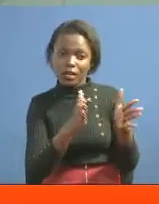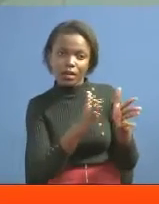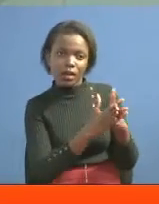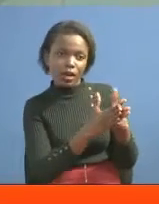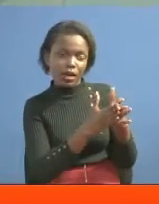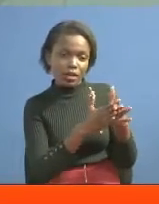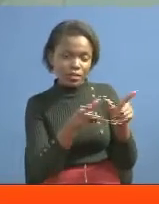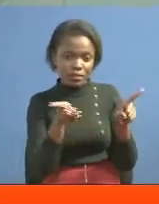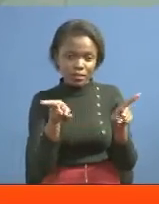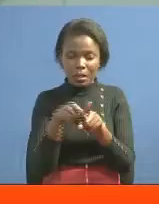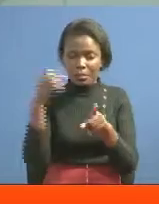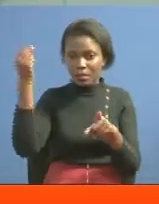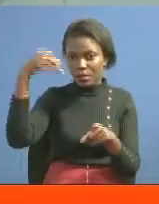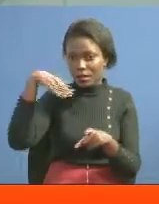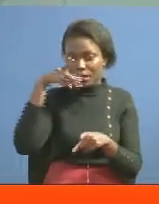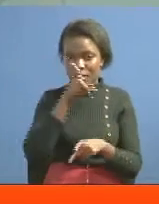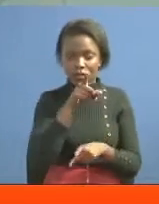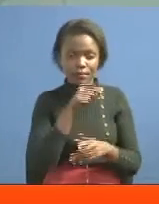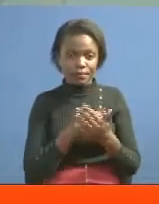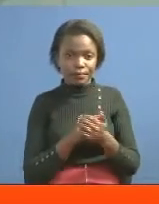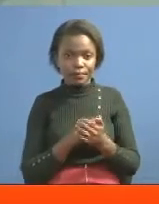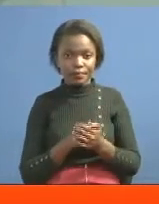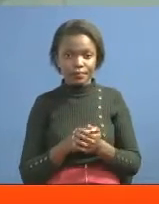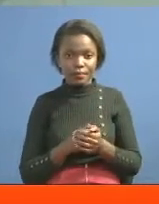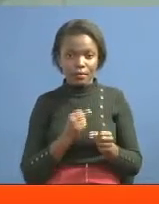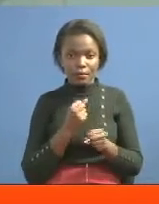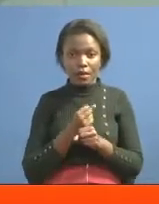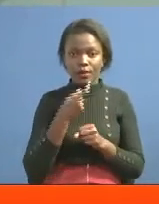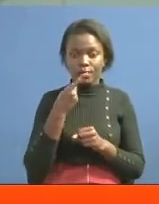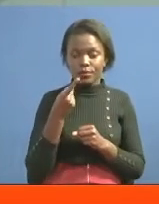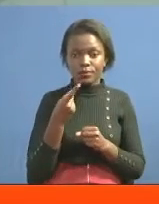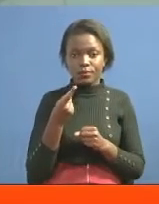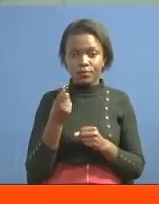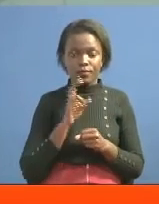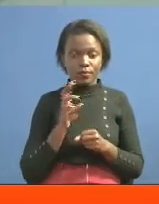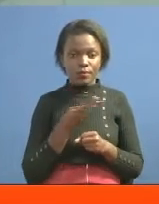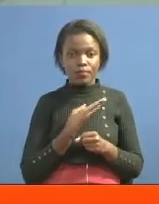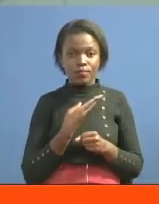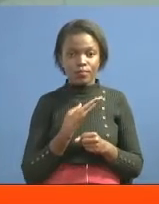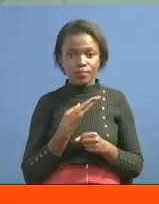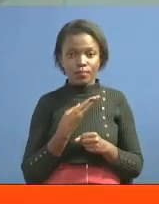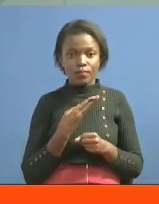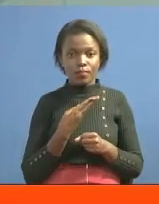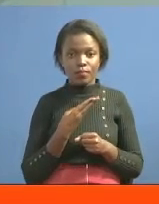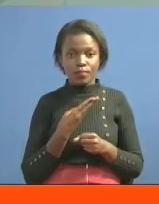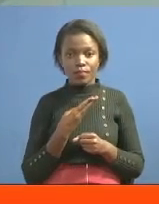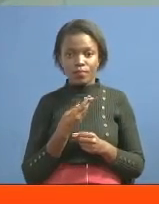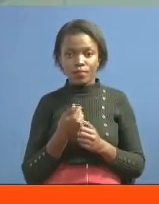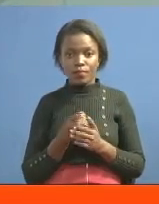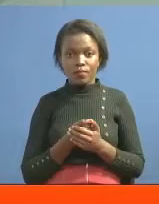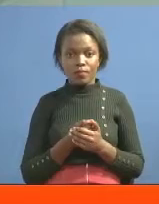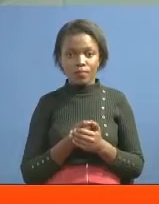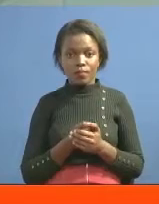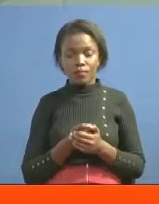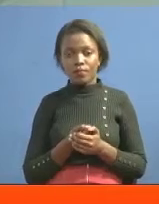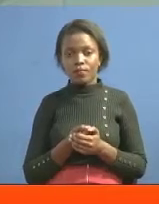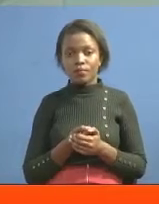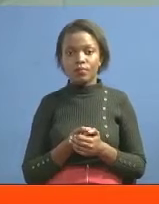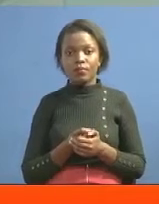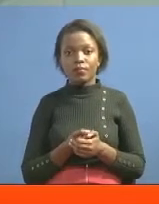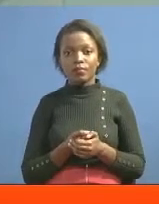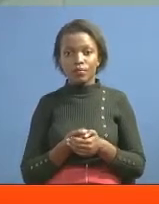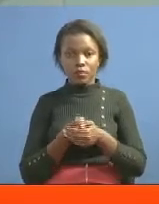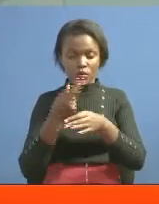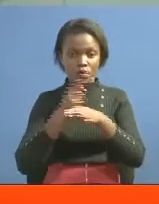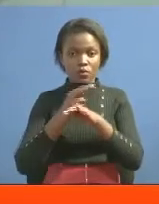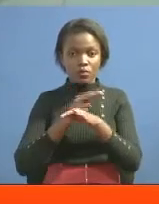in that same light, it will be prudent for us to also make sure that we put the government to account as far as the usage of